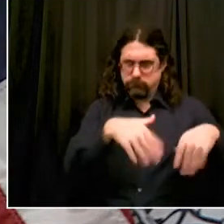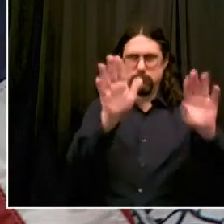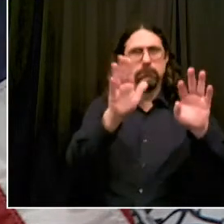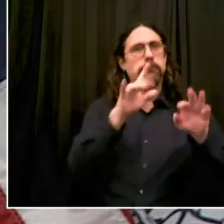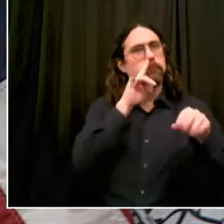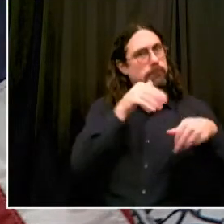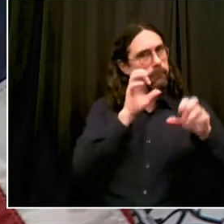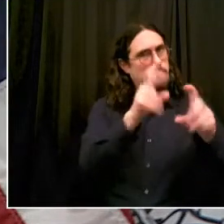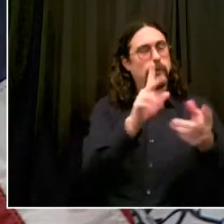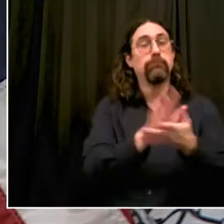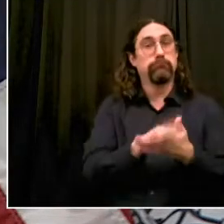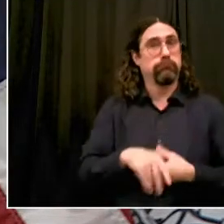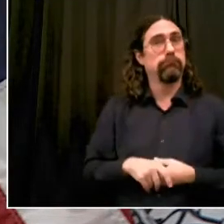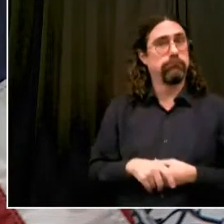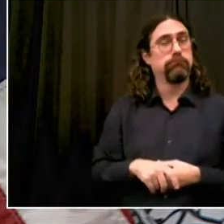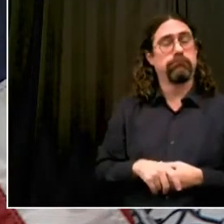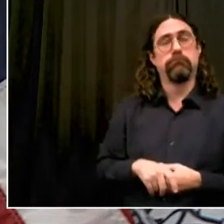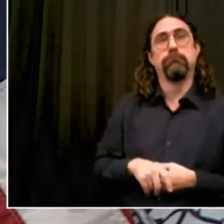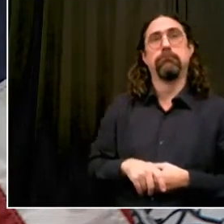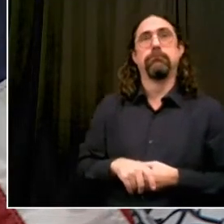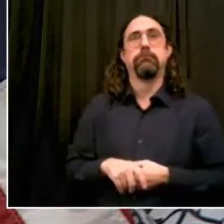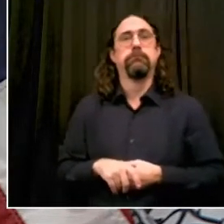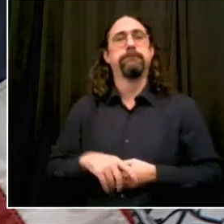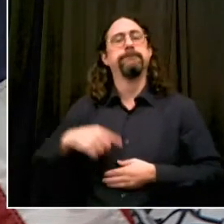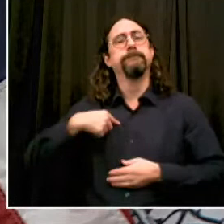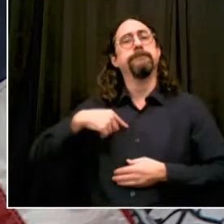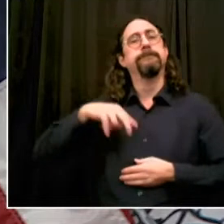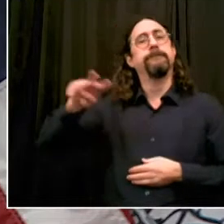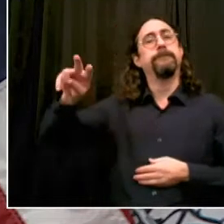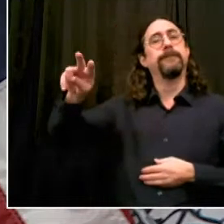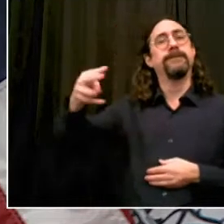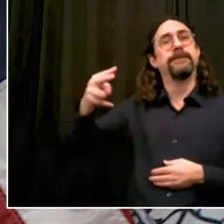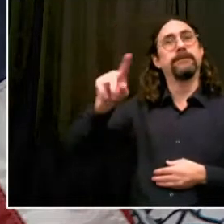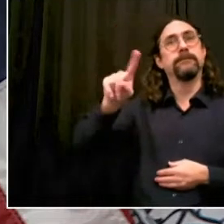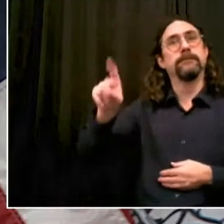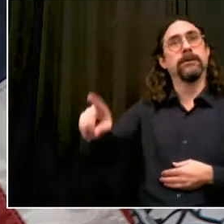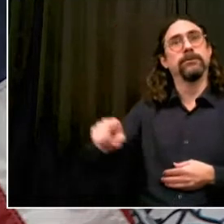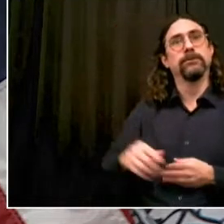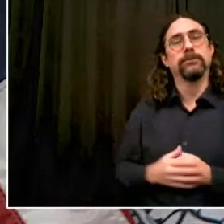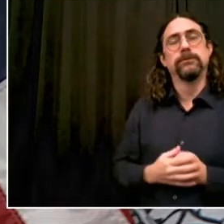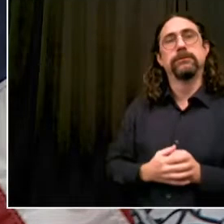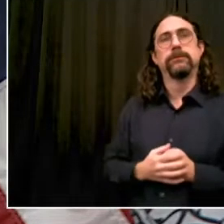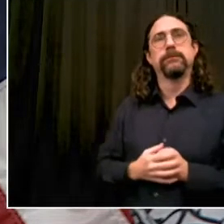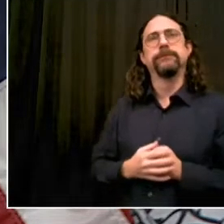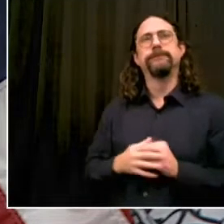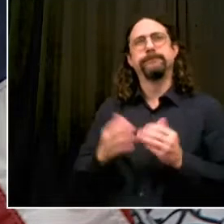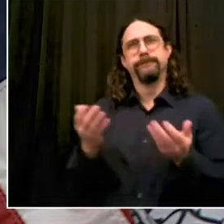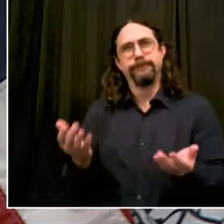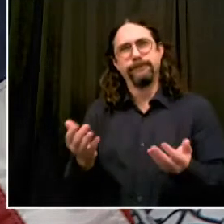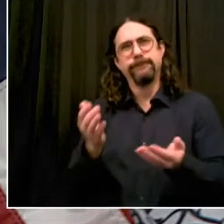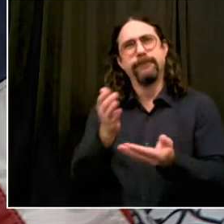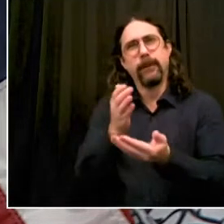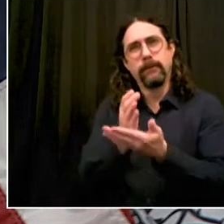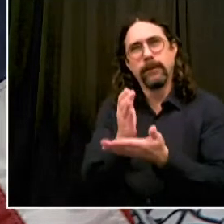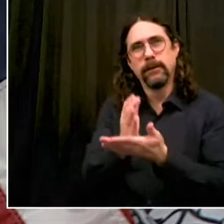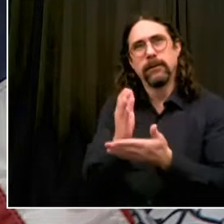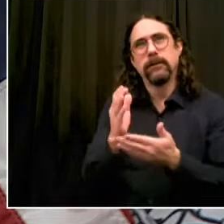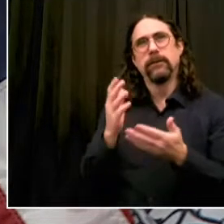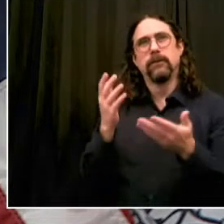is, fantastic for those families. Are you concerned that we have a third of the system now with semi-regular